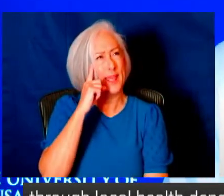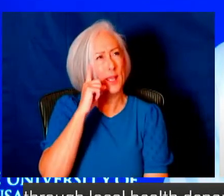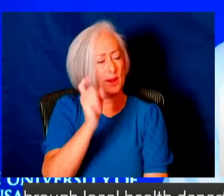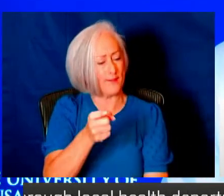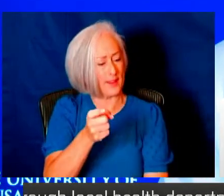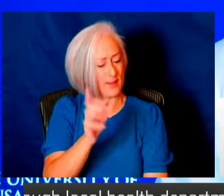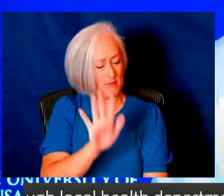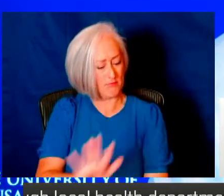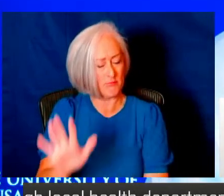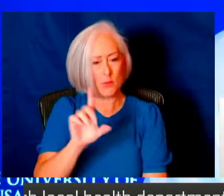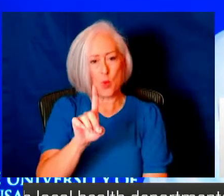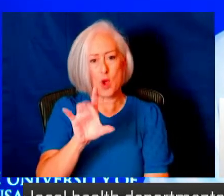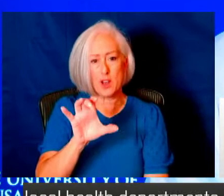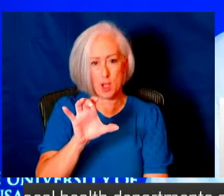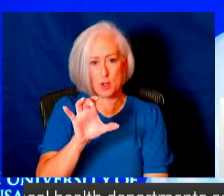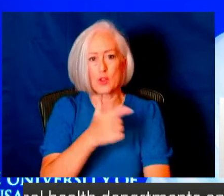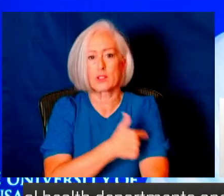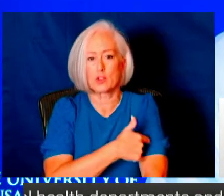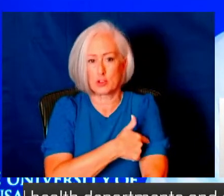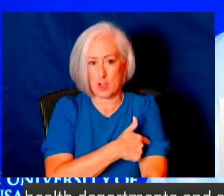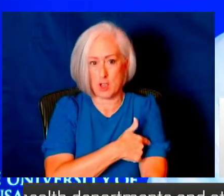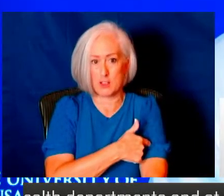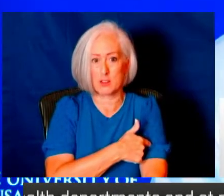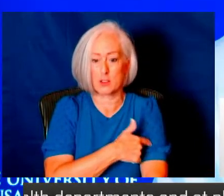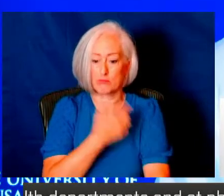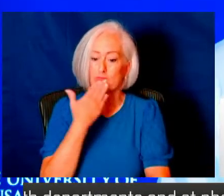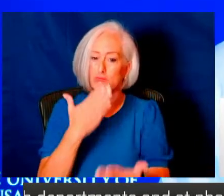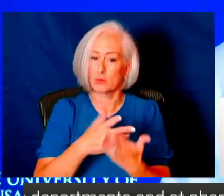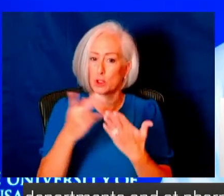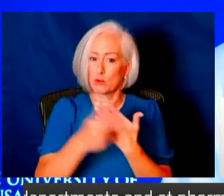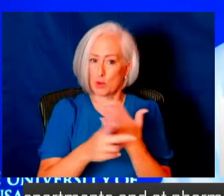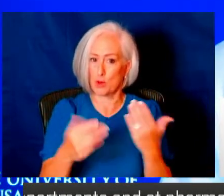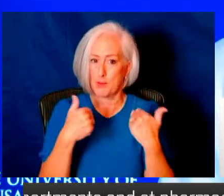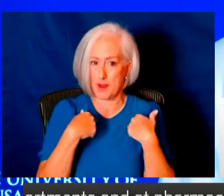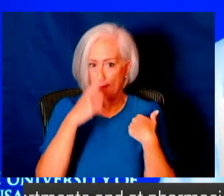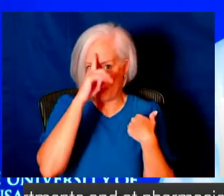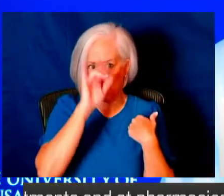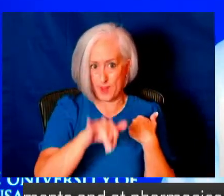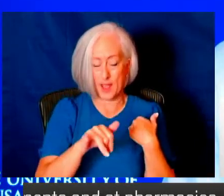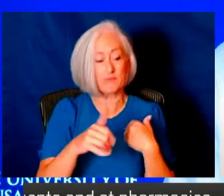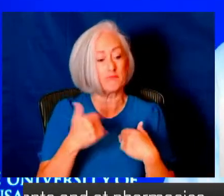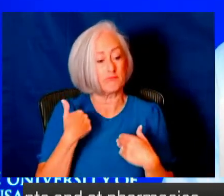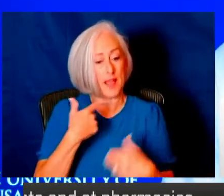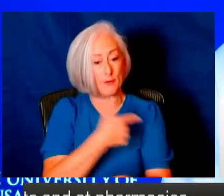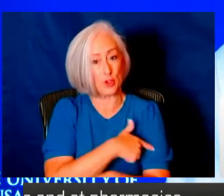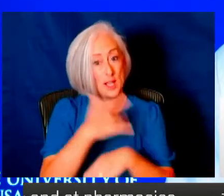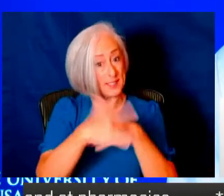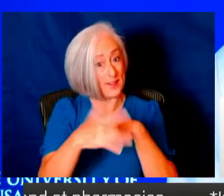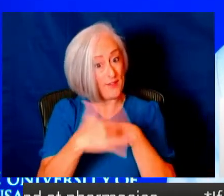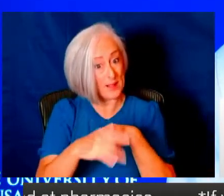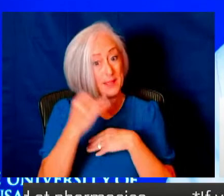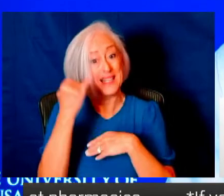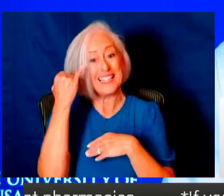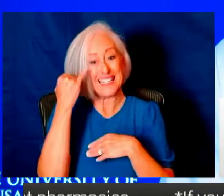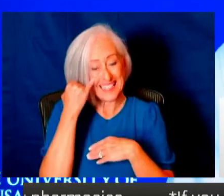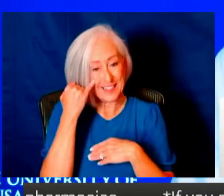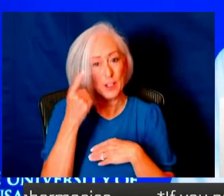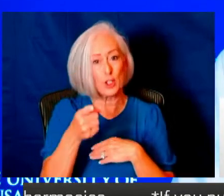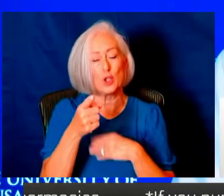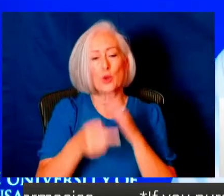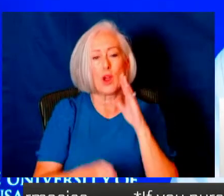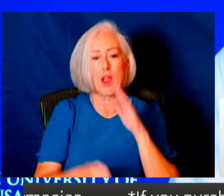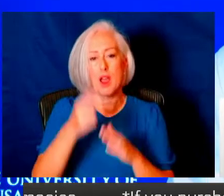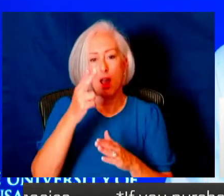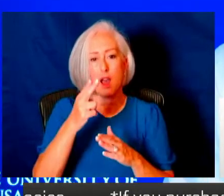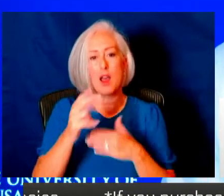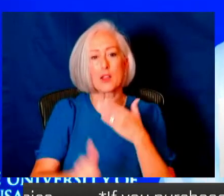think we still have a good program going for that and have doses available. So if you are in that high-risk population,